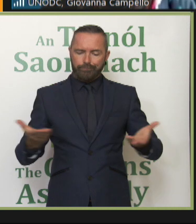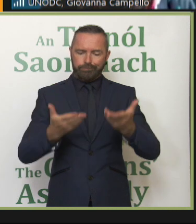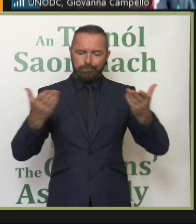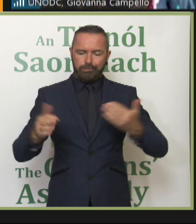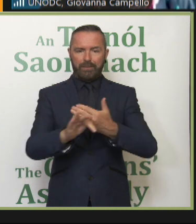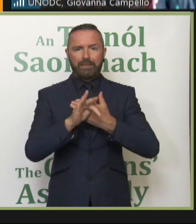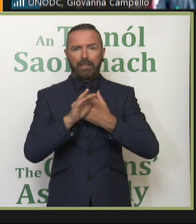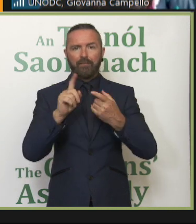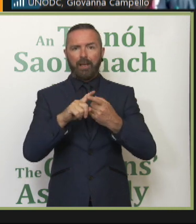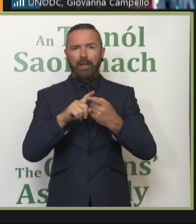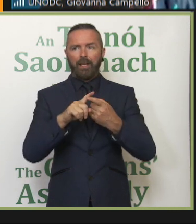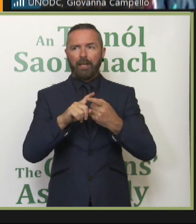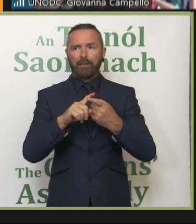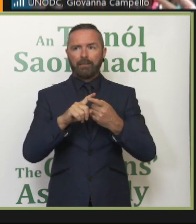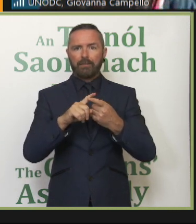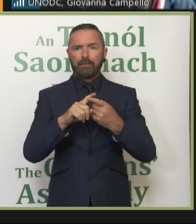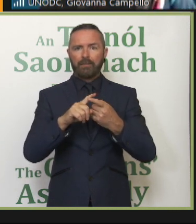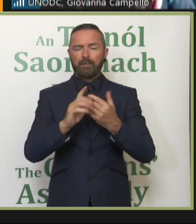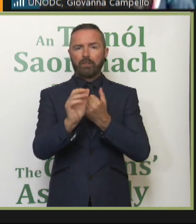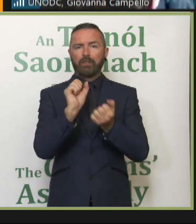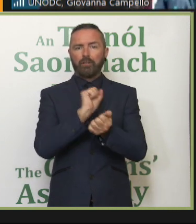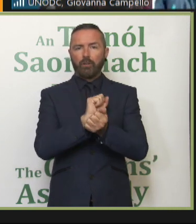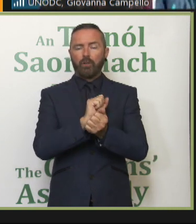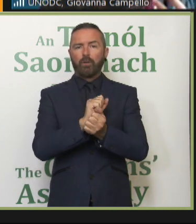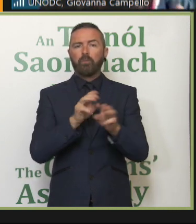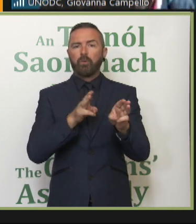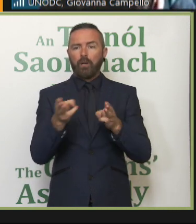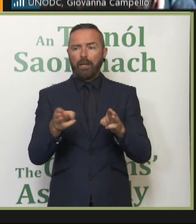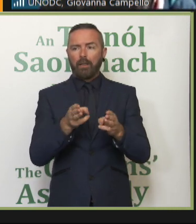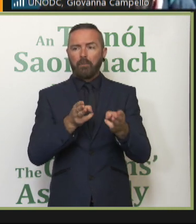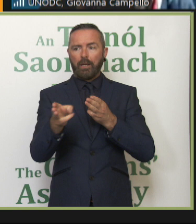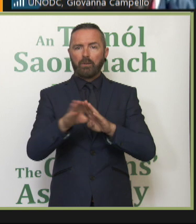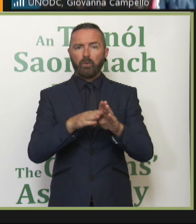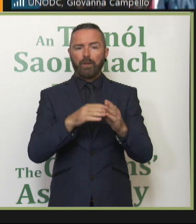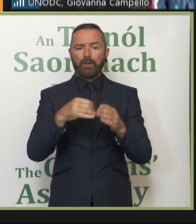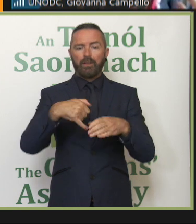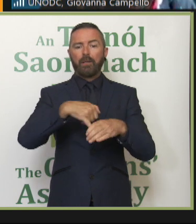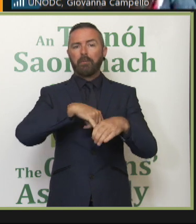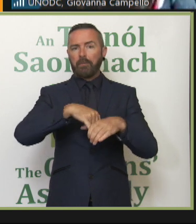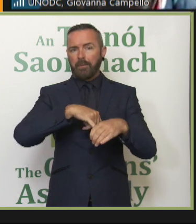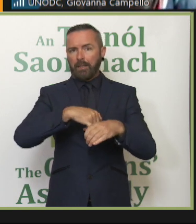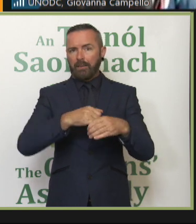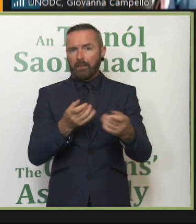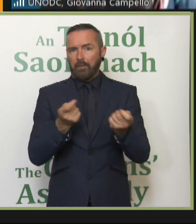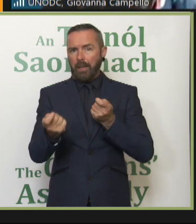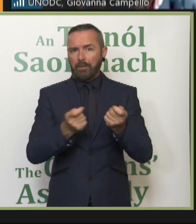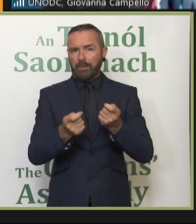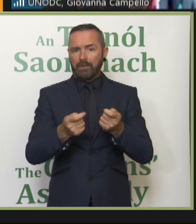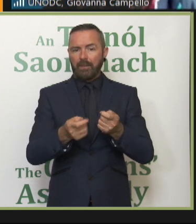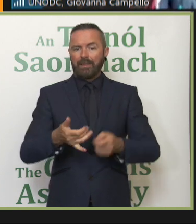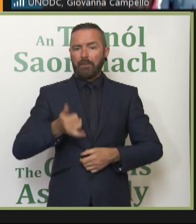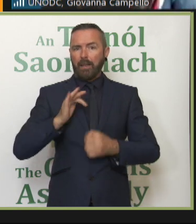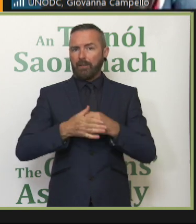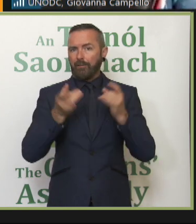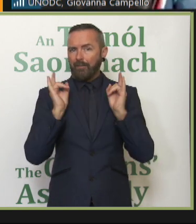prescription practices with member states. We look at legislation and policy, supply chain management, the capacity of health workers,